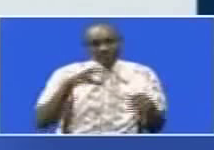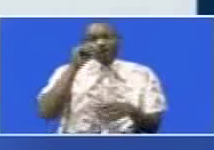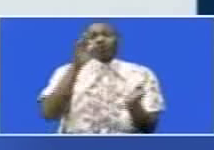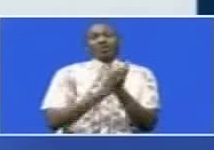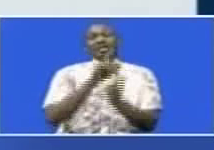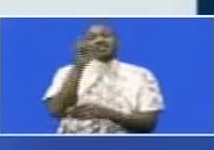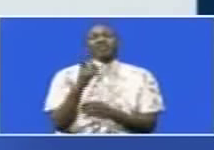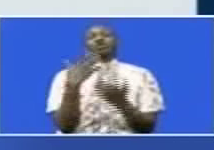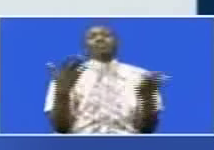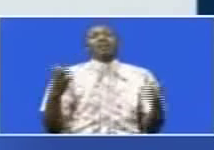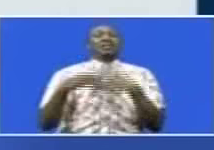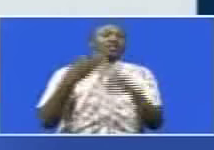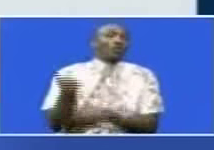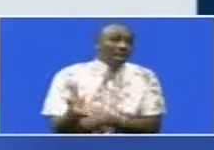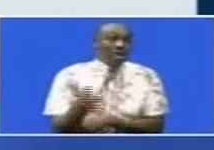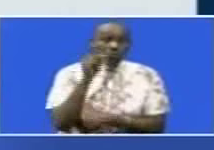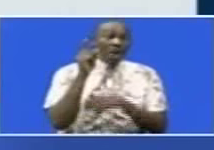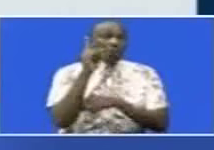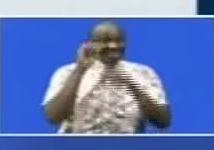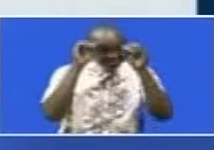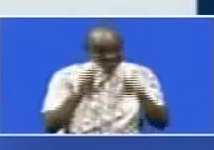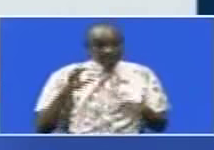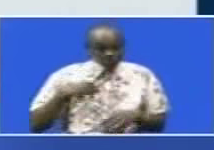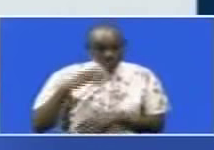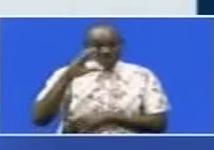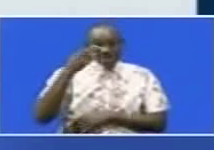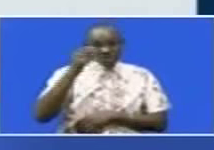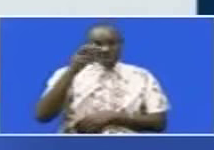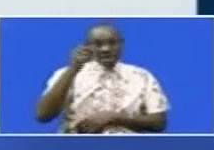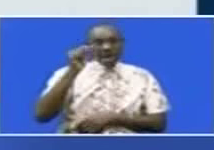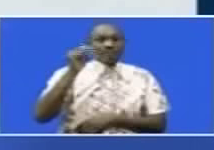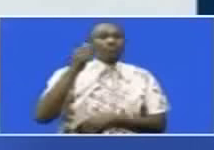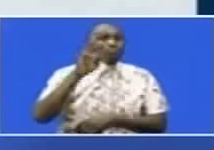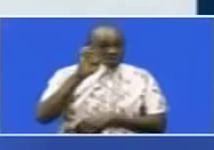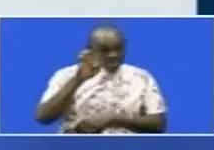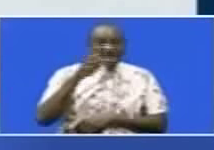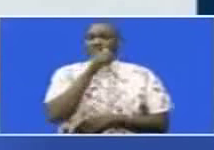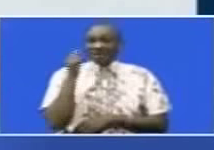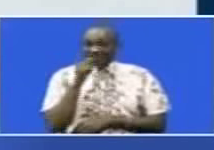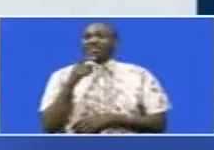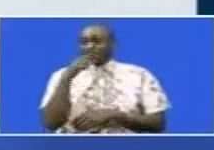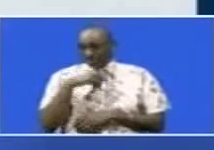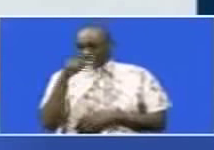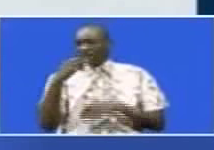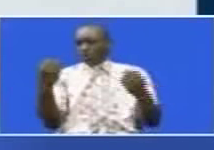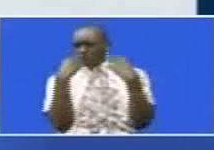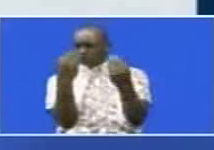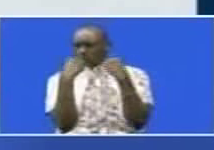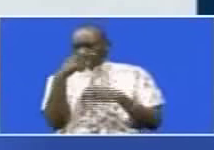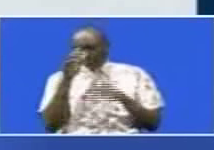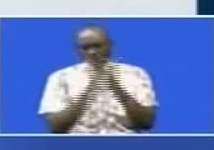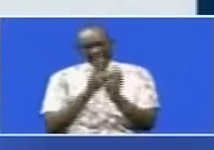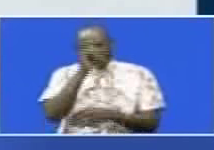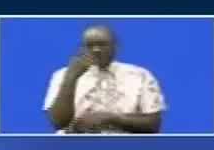with examination materials. One of the teachers was arrested in Ichangamwe after he was mentioned by private candidates as having coached them using